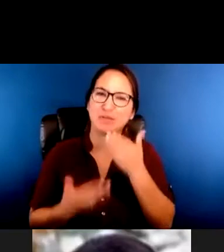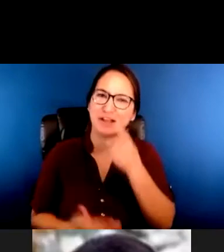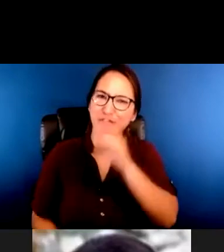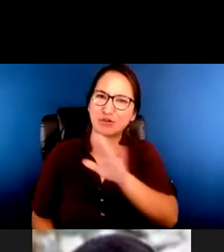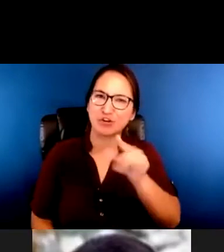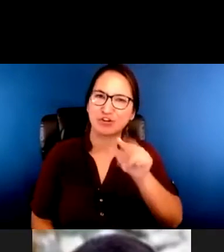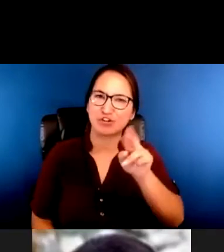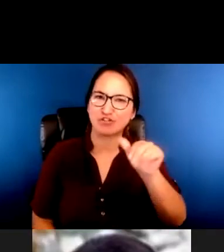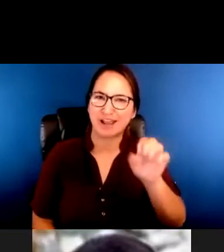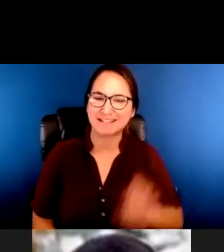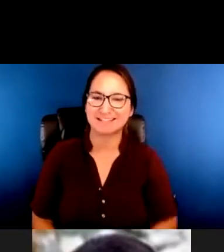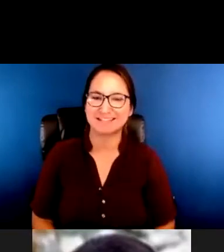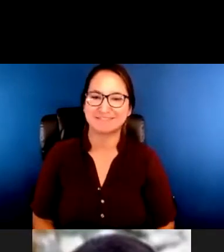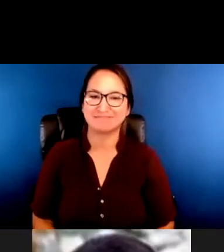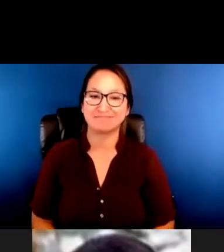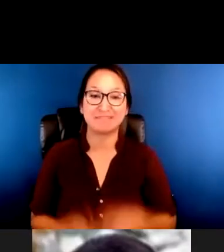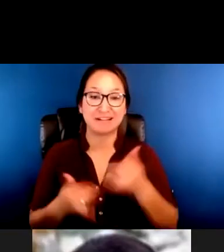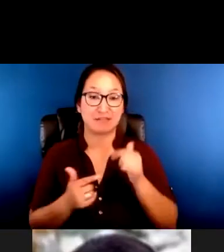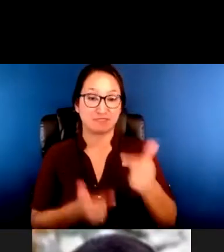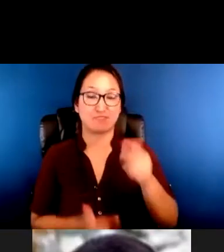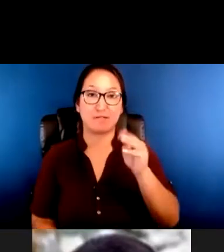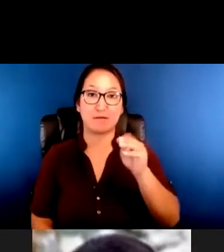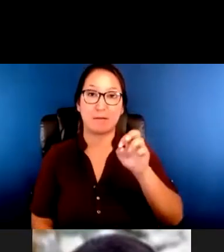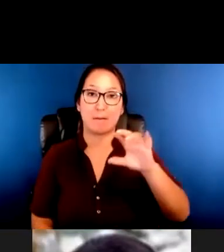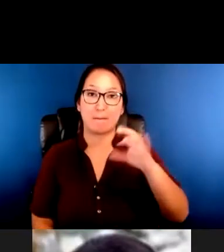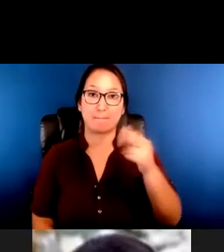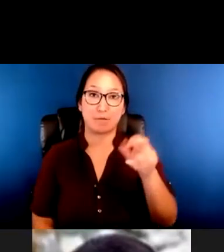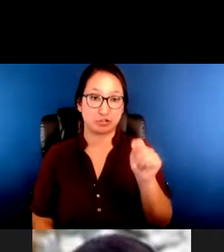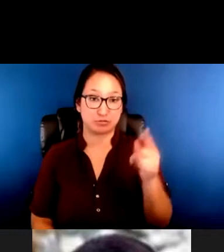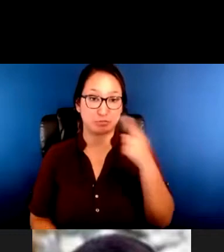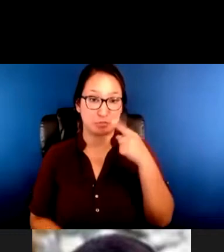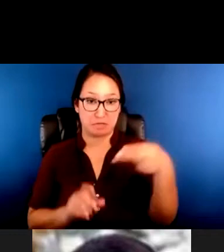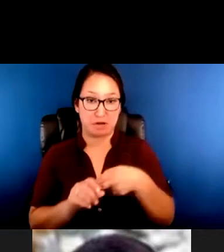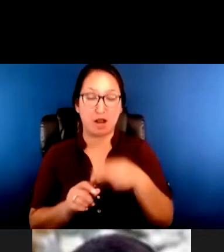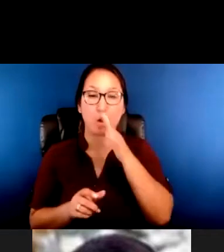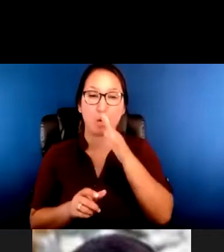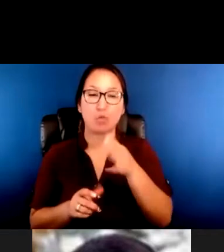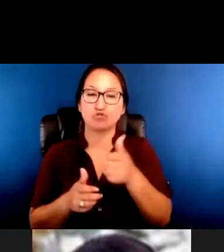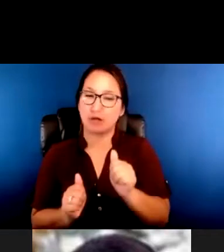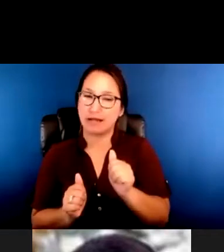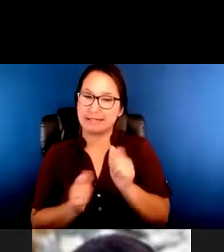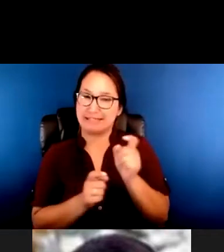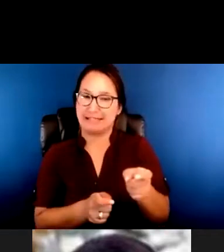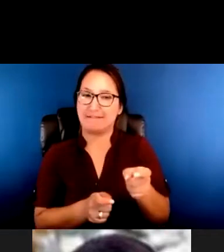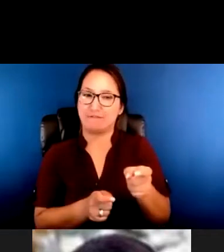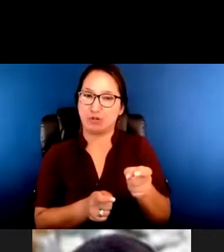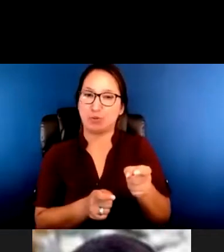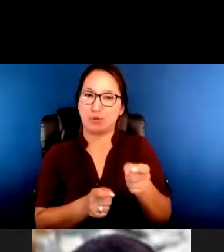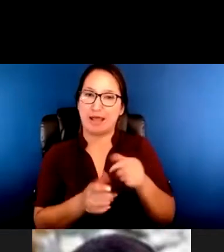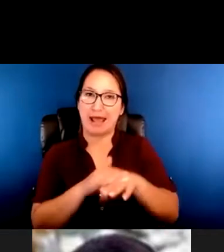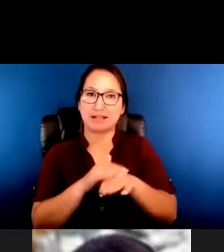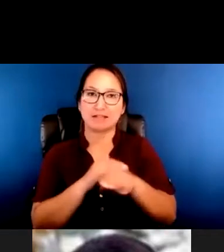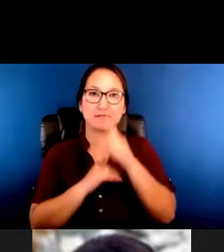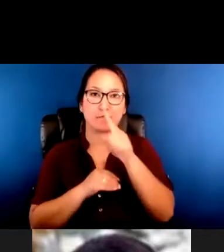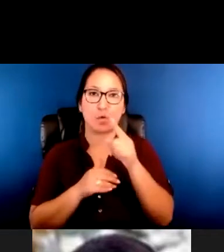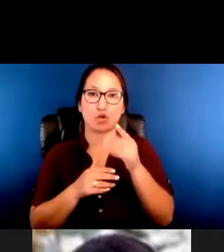Ms. Merchant, if you'll go ahead and come on, I'm going to try to attempt to give you the sharing screen access. The difficulty there is this